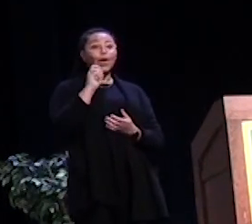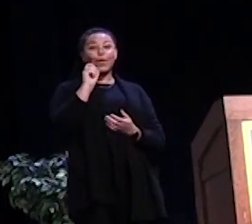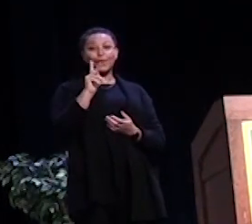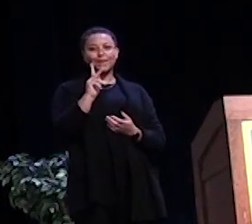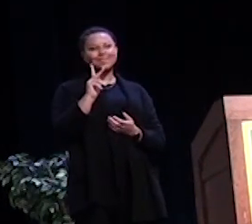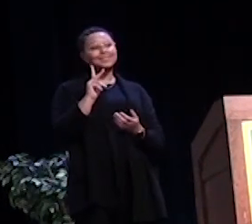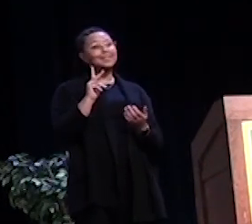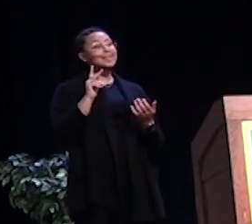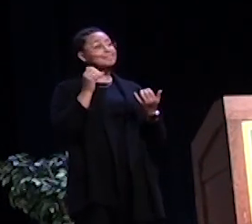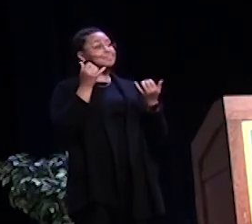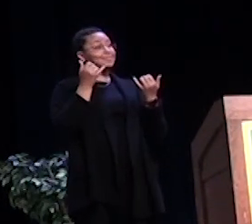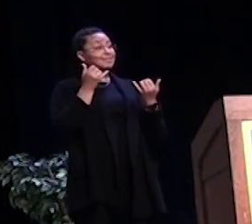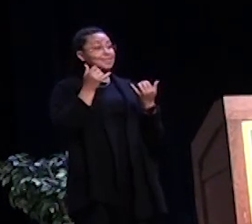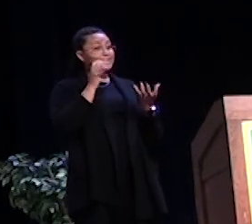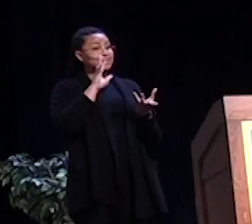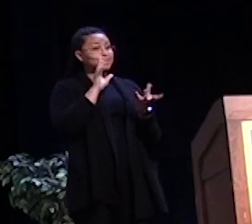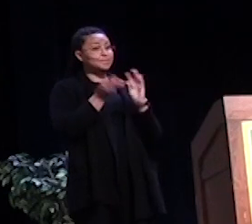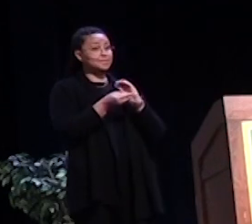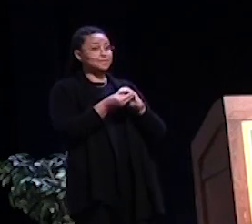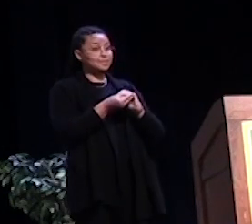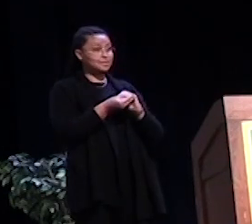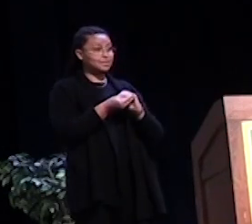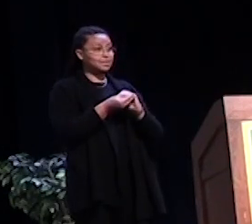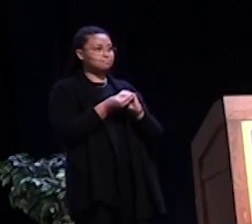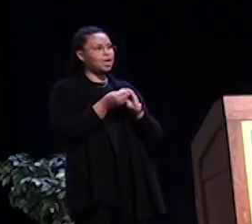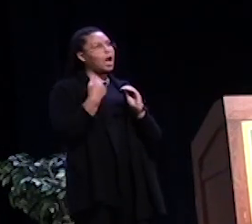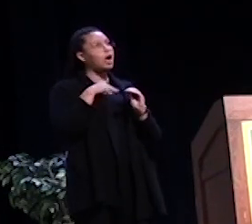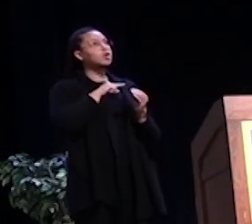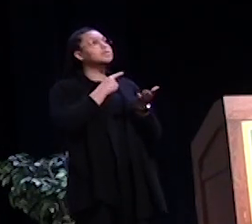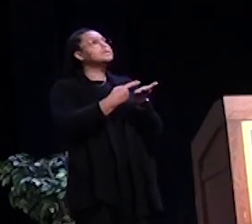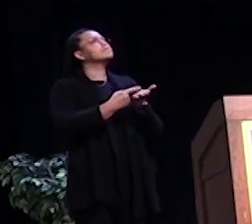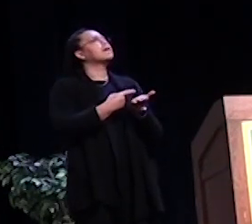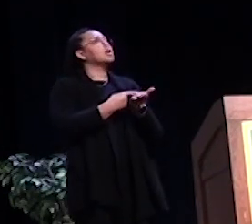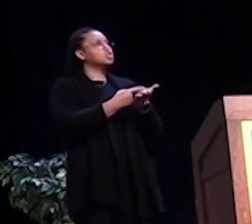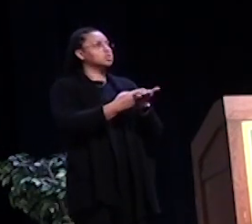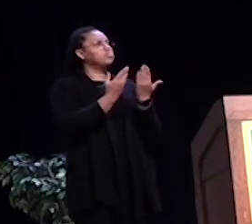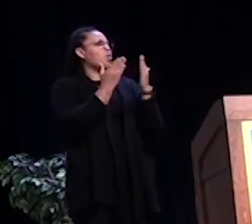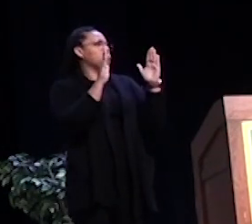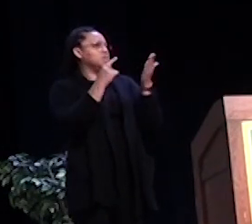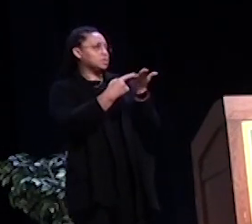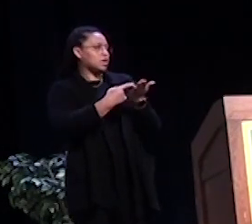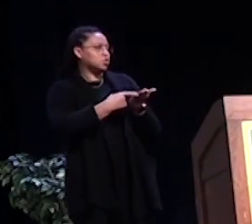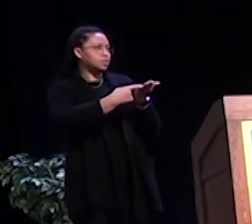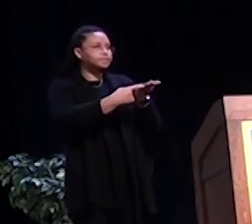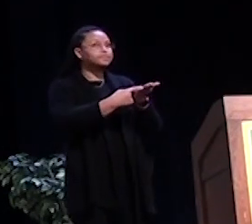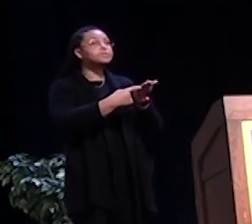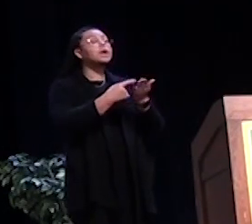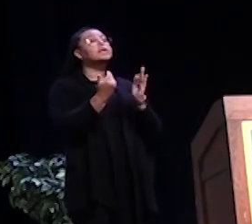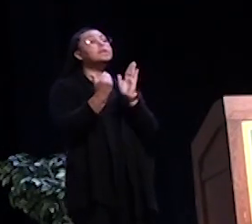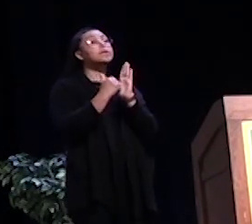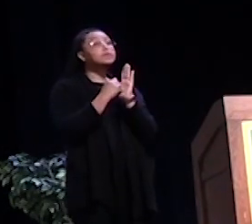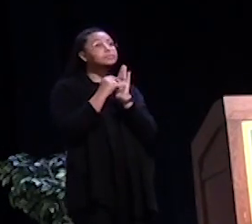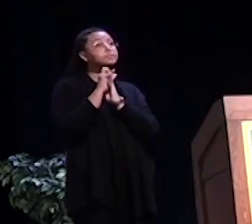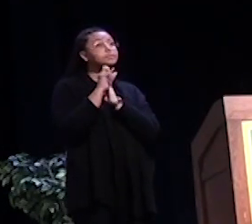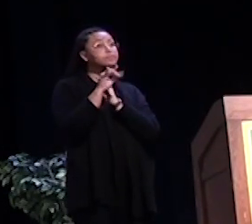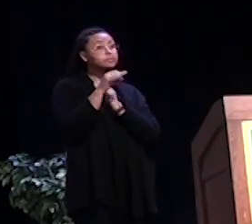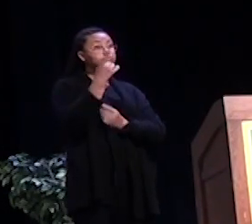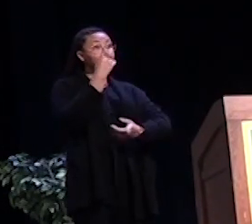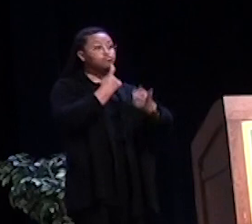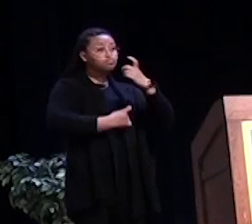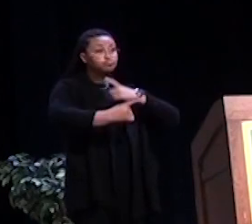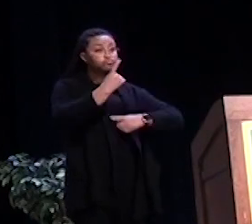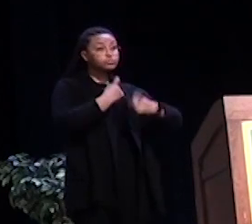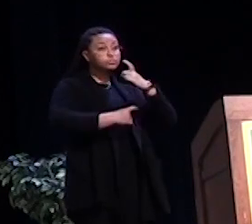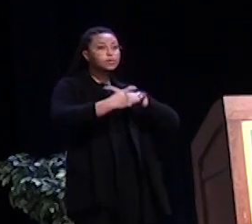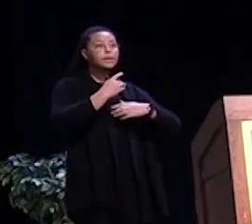All right, well that actually concludes kind of our discussion, our open discussion. Again, if you have any questions for